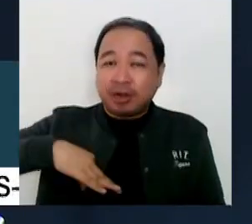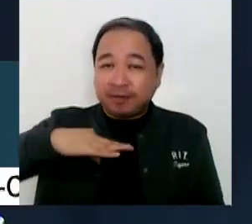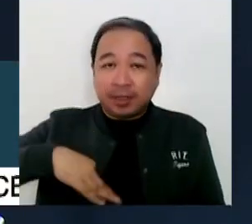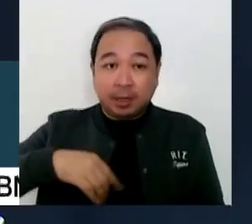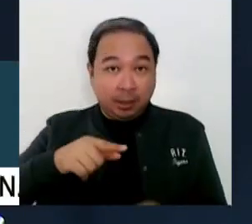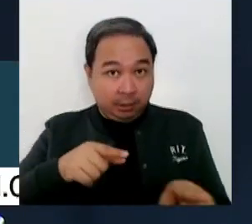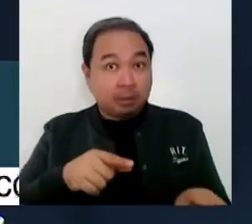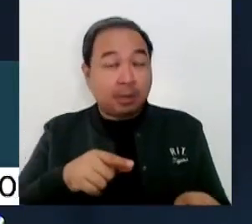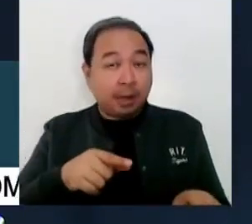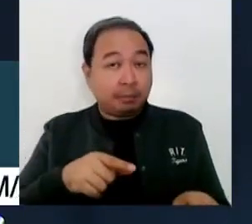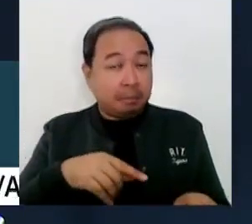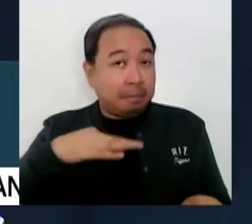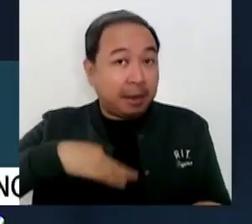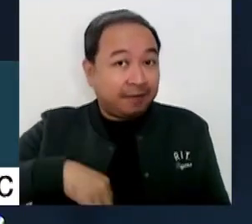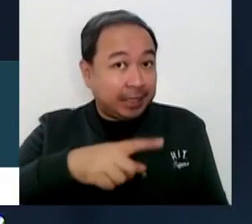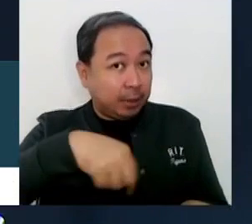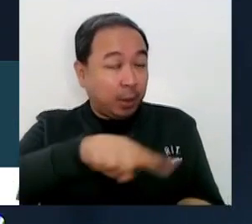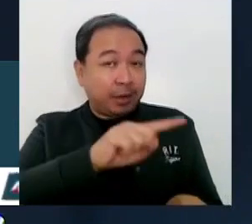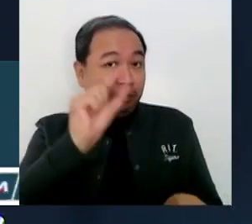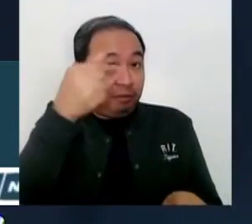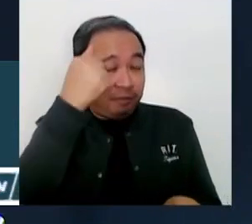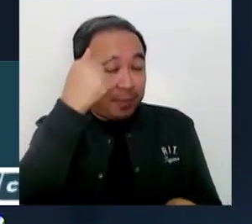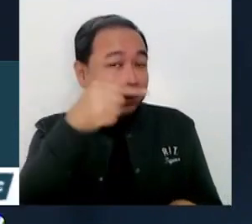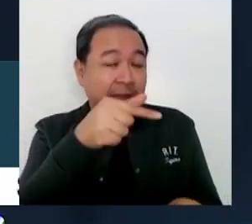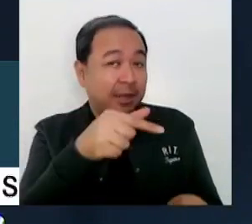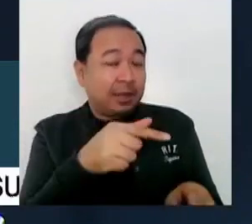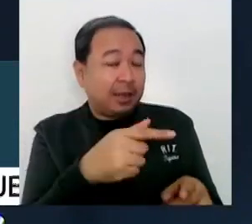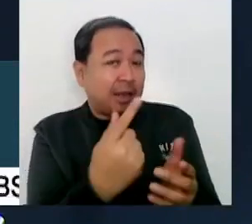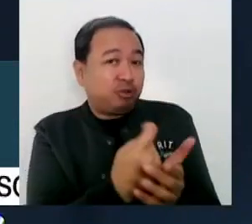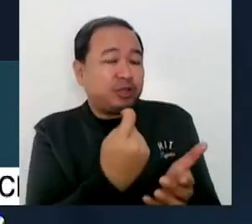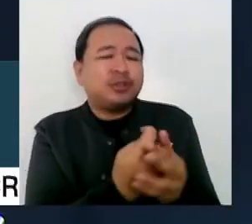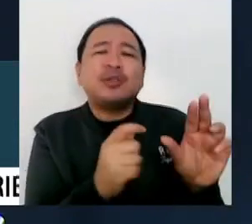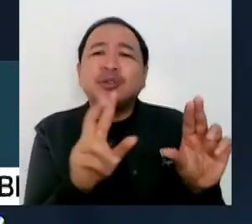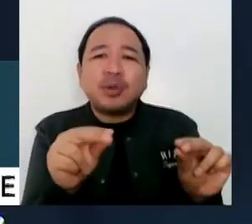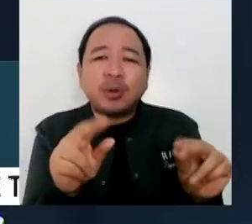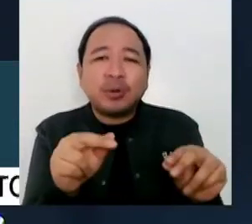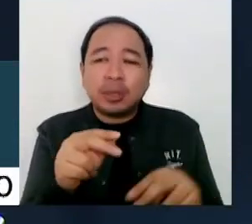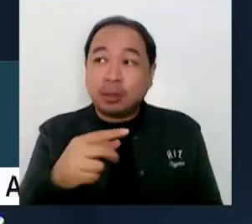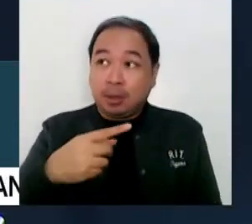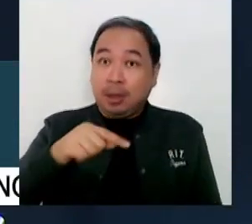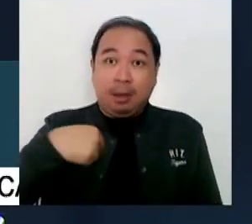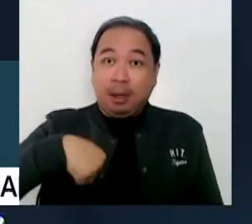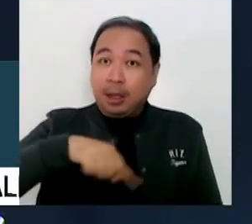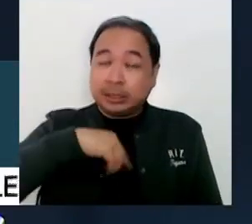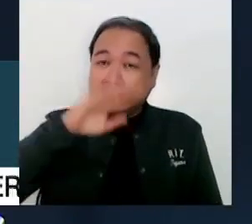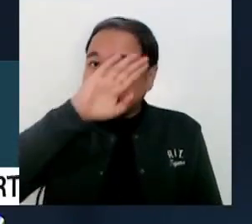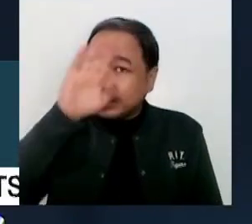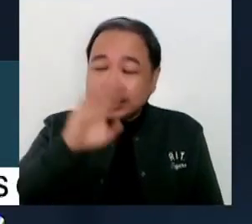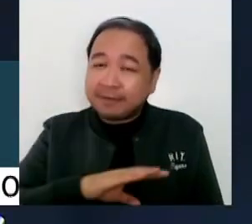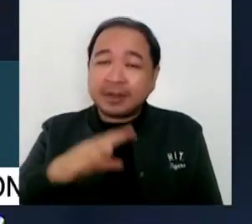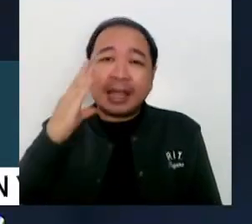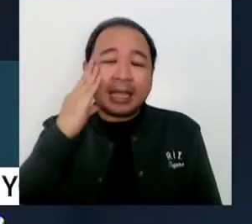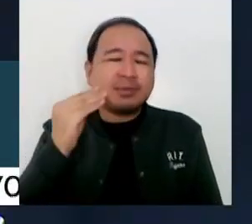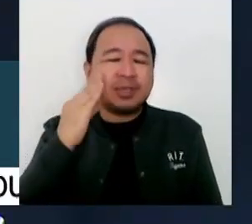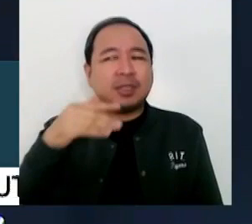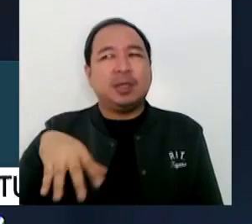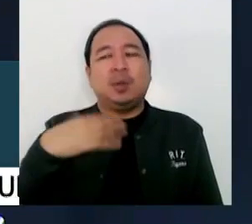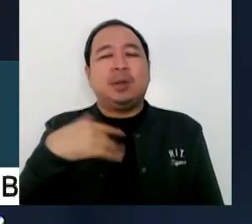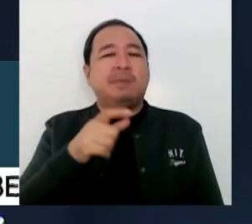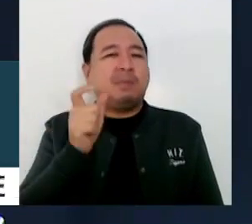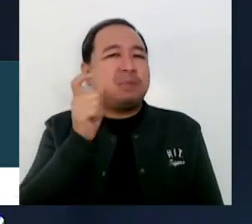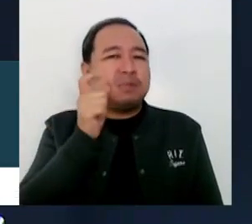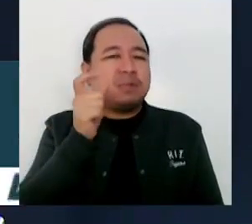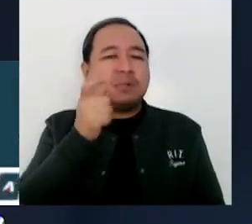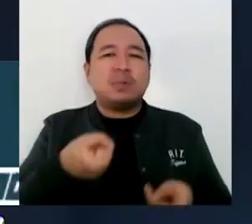Treasury. Hindi pa tayo kahit kailan nakaranas ng ganitong kagarapal na